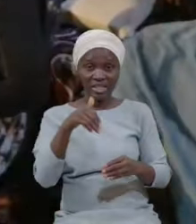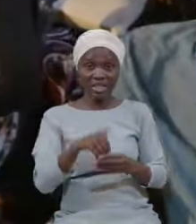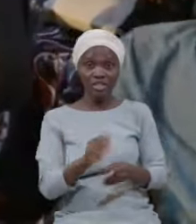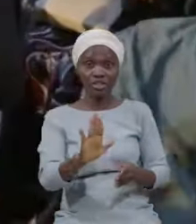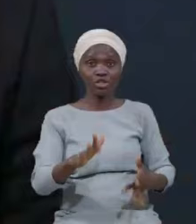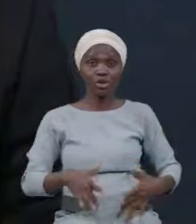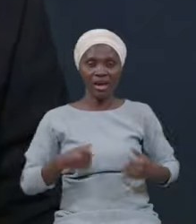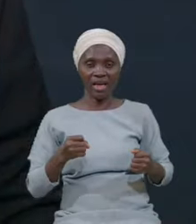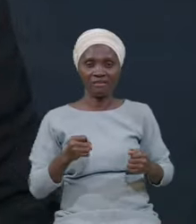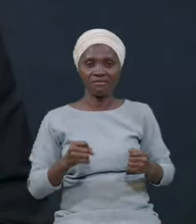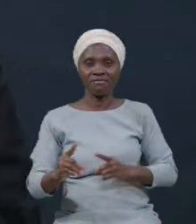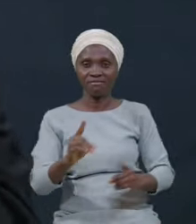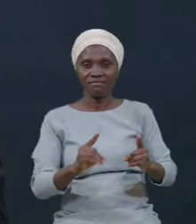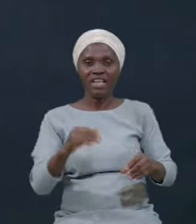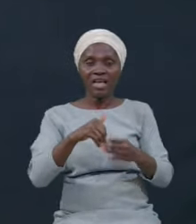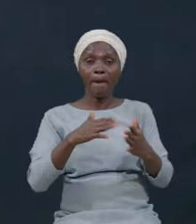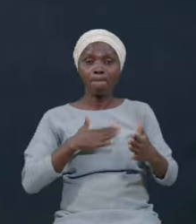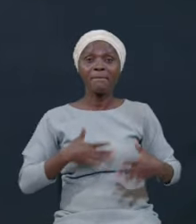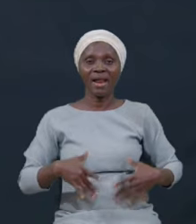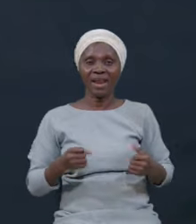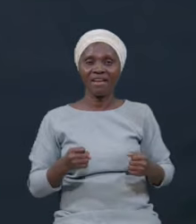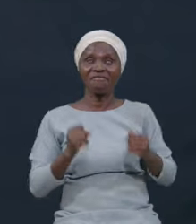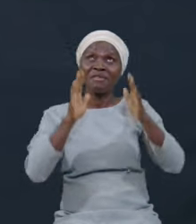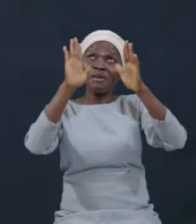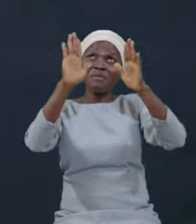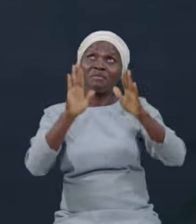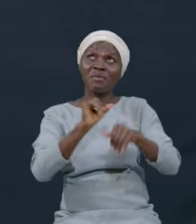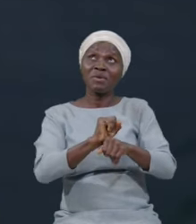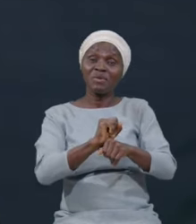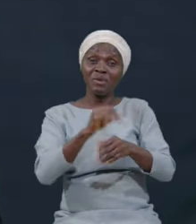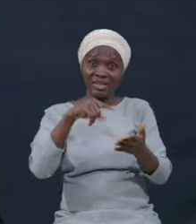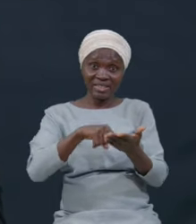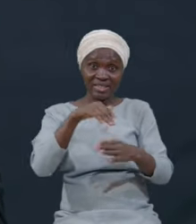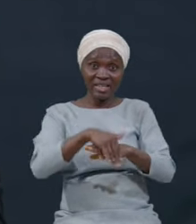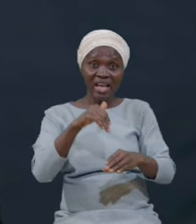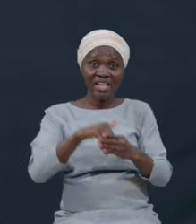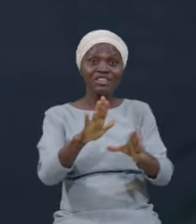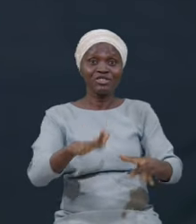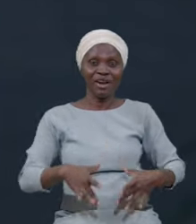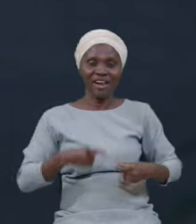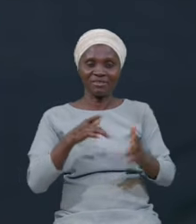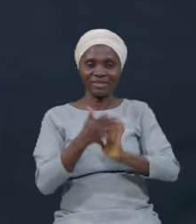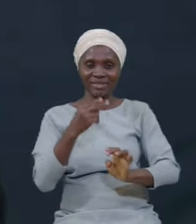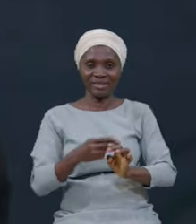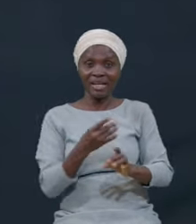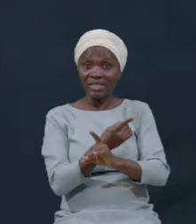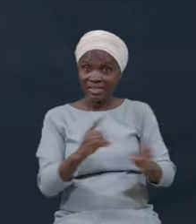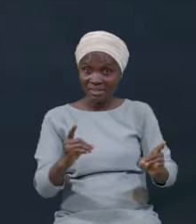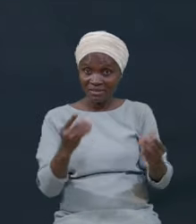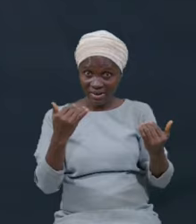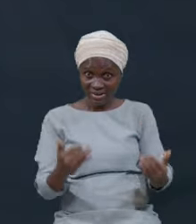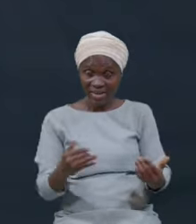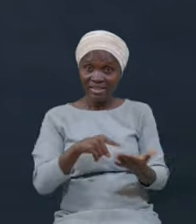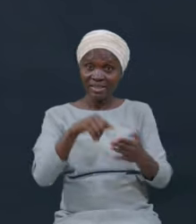life. Miracles tonight in your life. Deliverance tonight in your life. The goodness